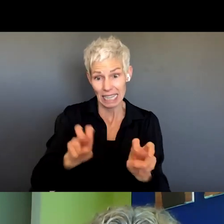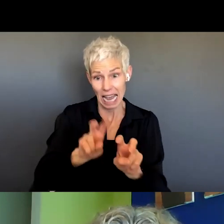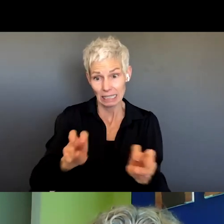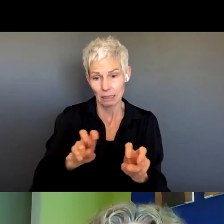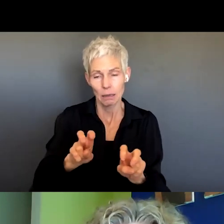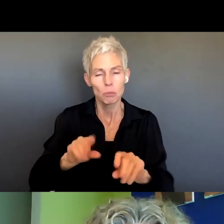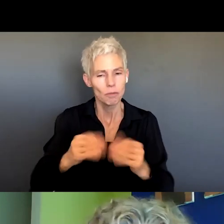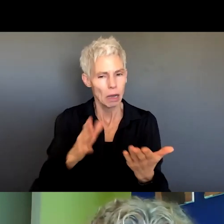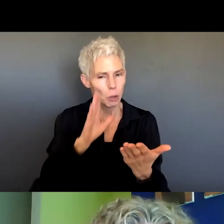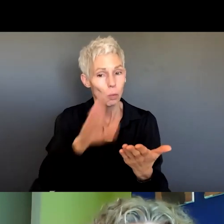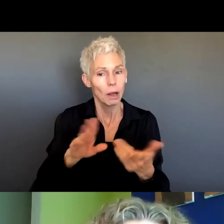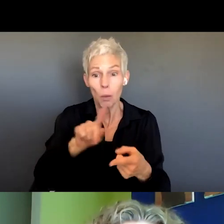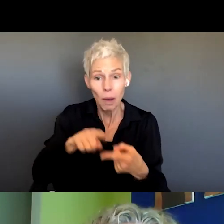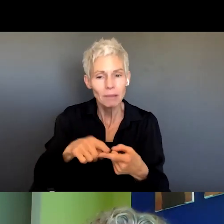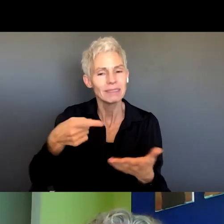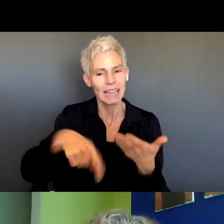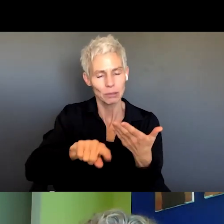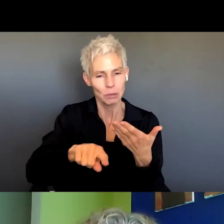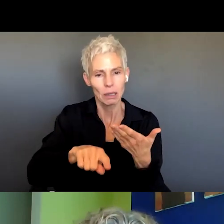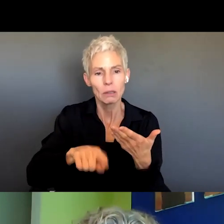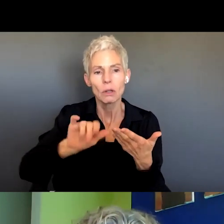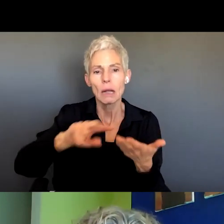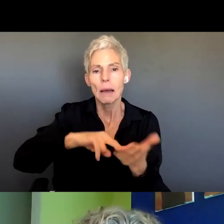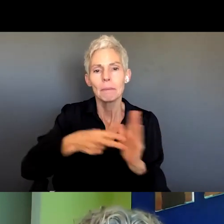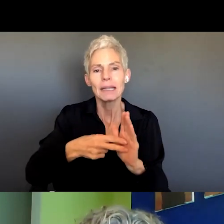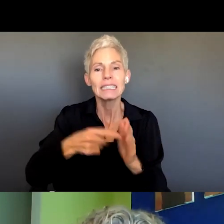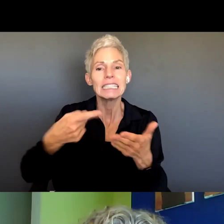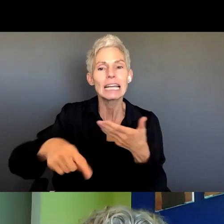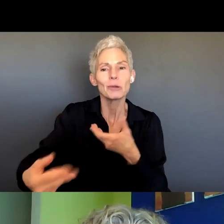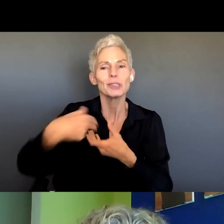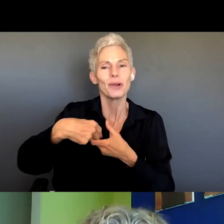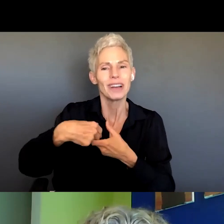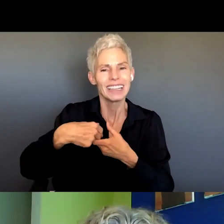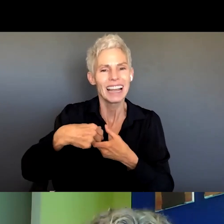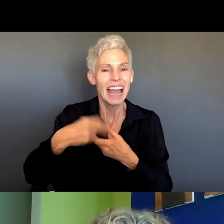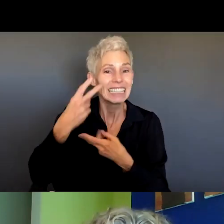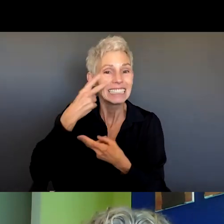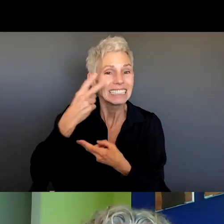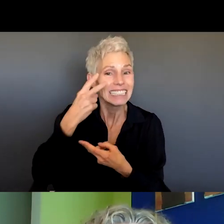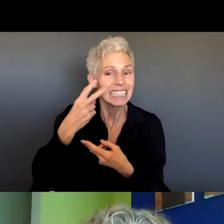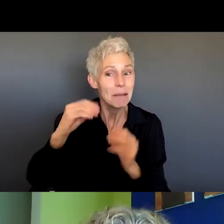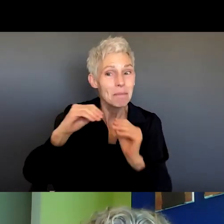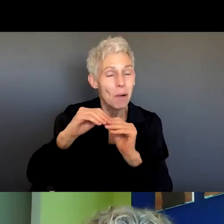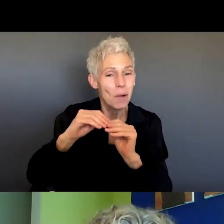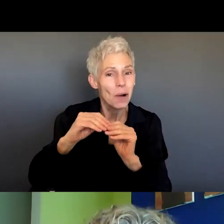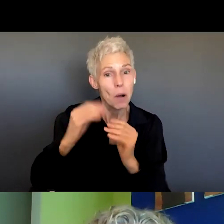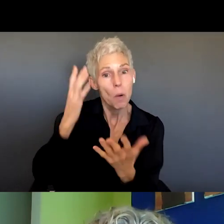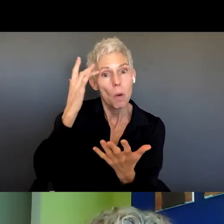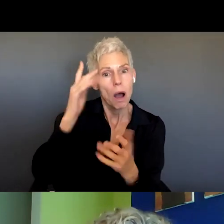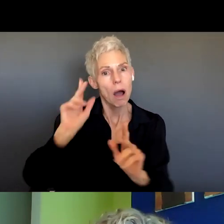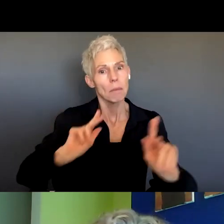will be provided next week. So that means join next week and find out why